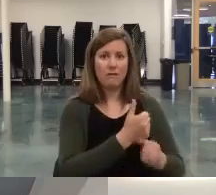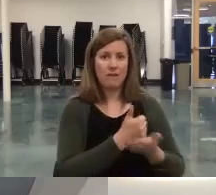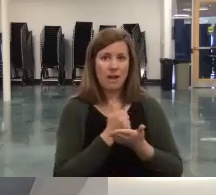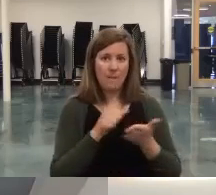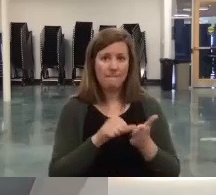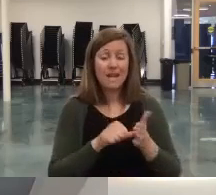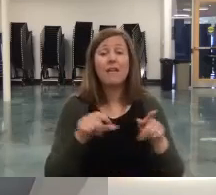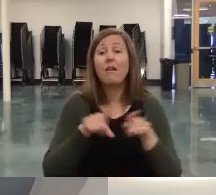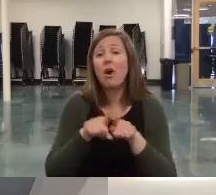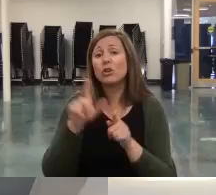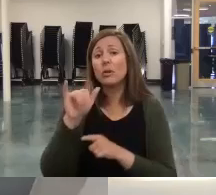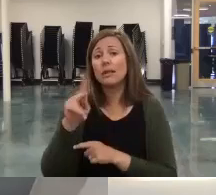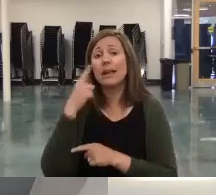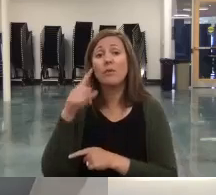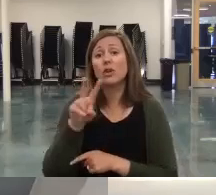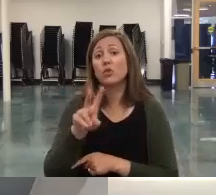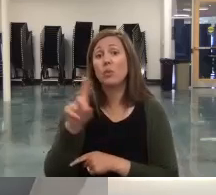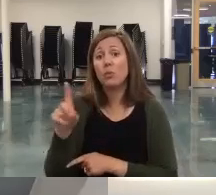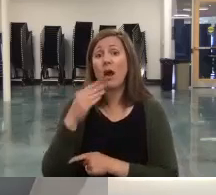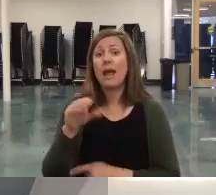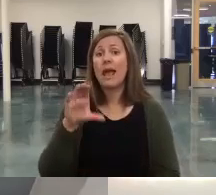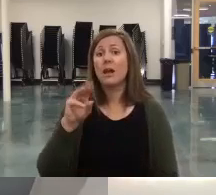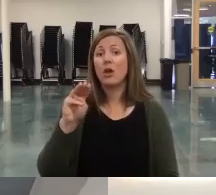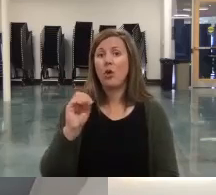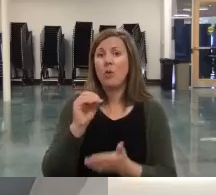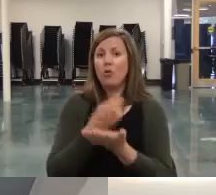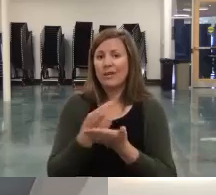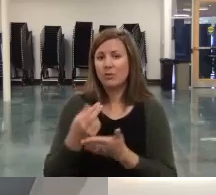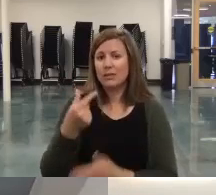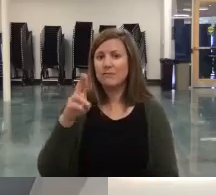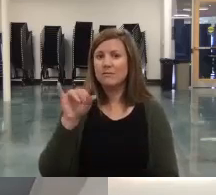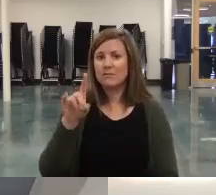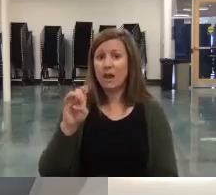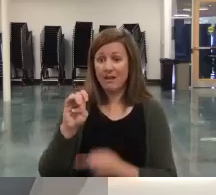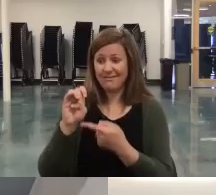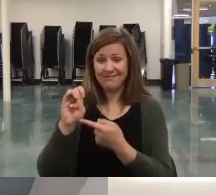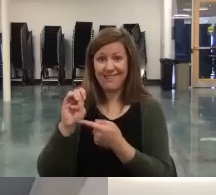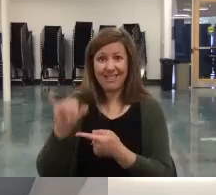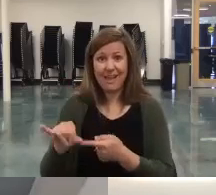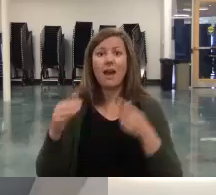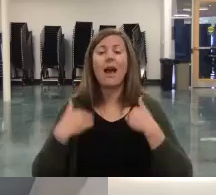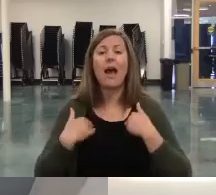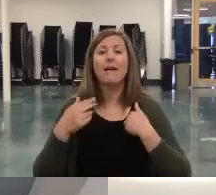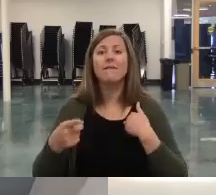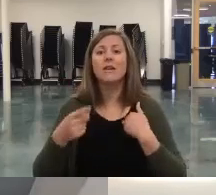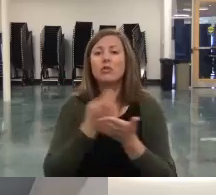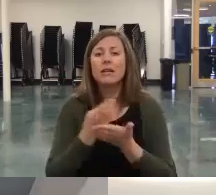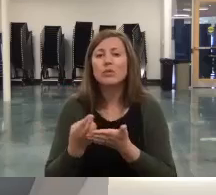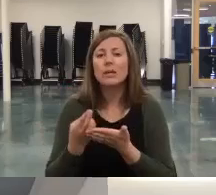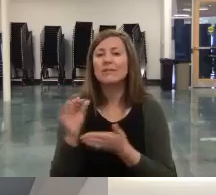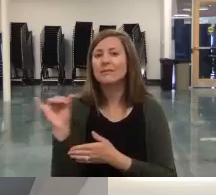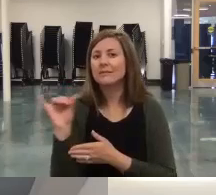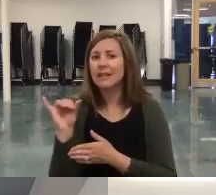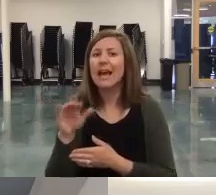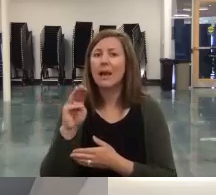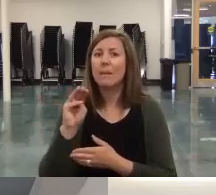have a link to 211 and also our Como Resources Guide. And in our Como Resources Guide, we have resources such as Mary